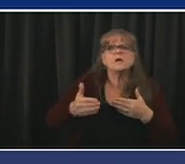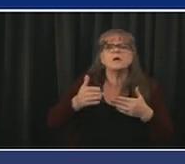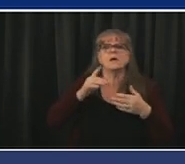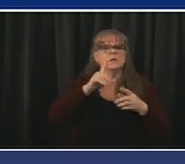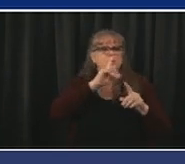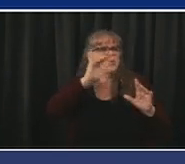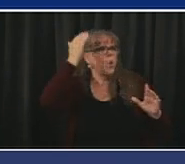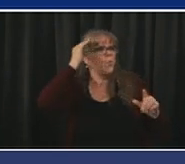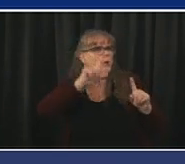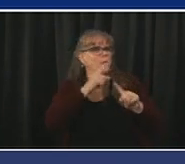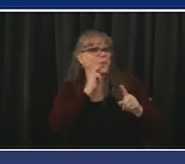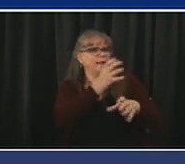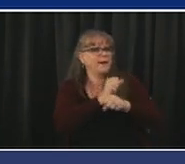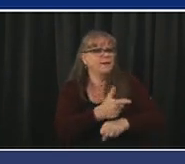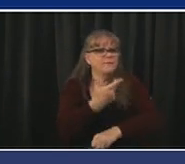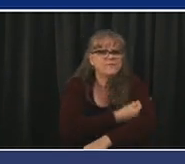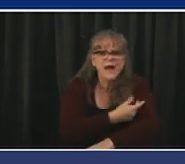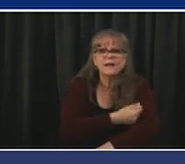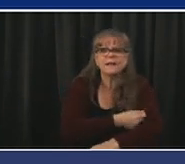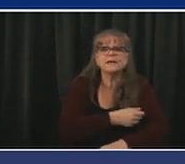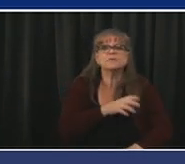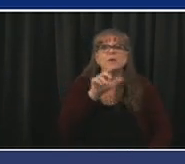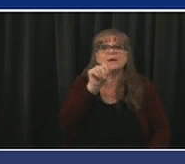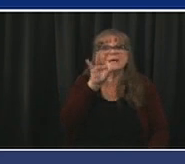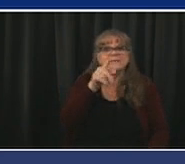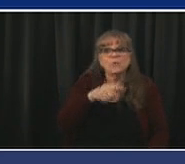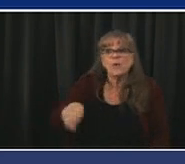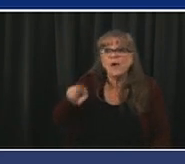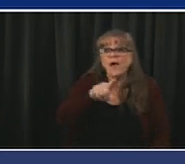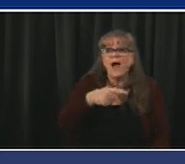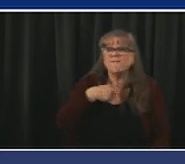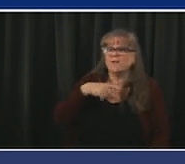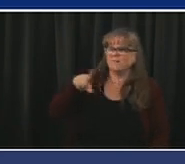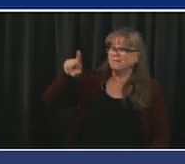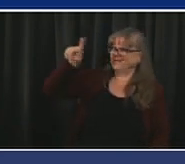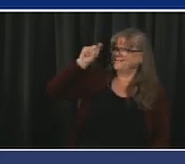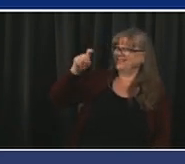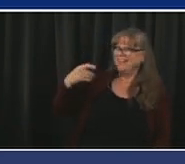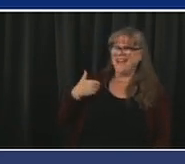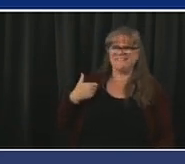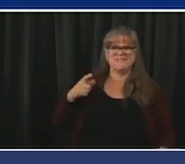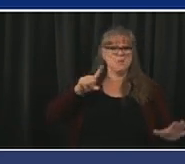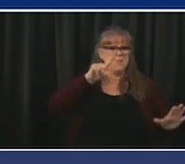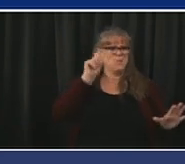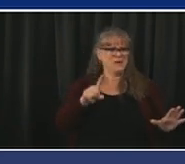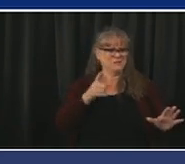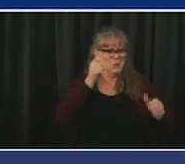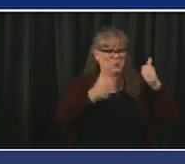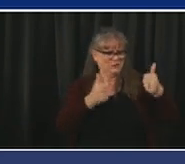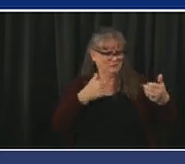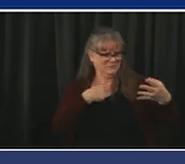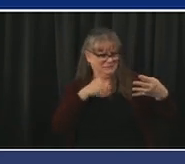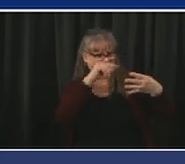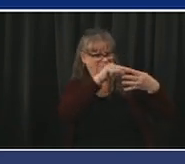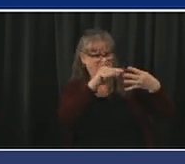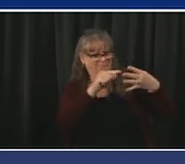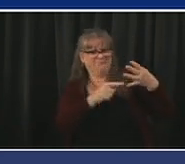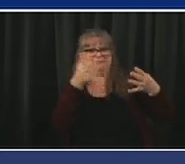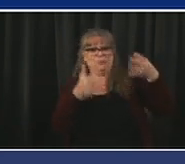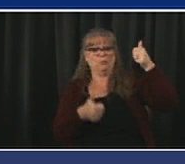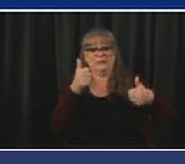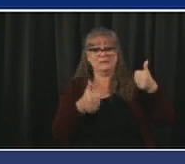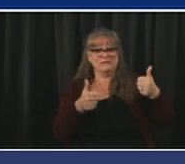any questions, if you are looking for information on the vaccine or where you fall on the prioritization list, go to